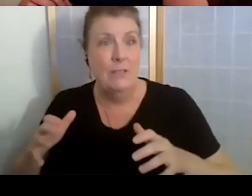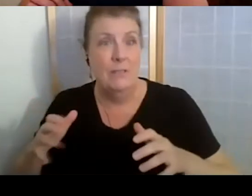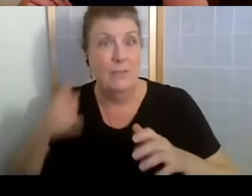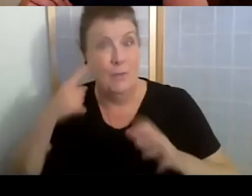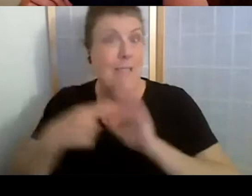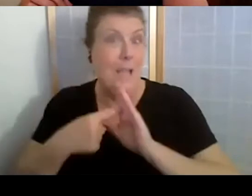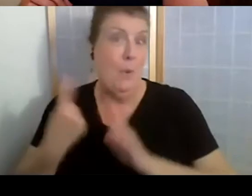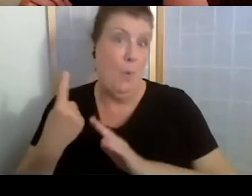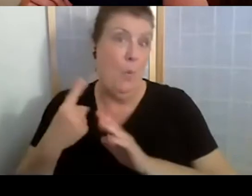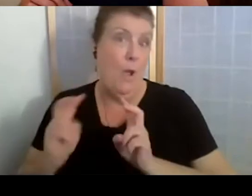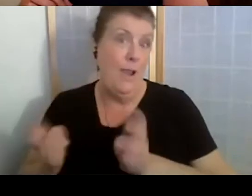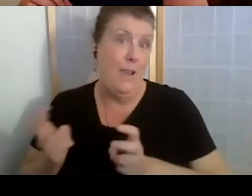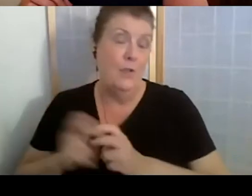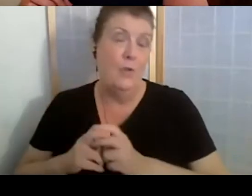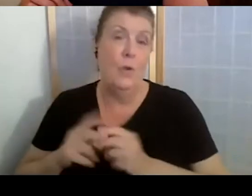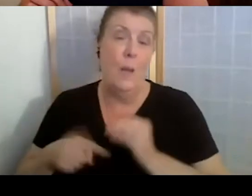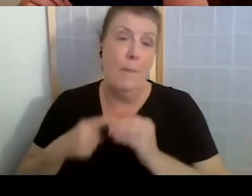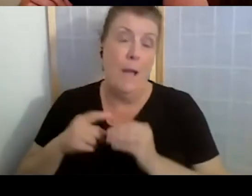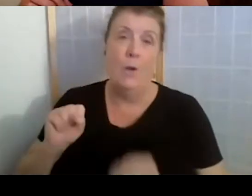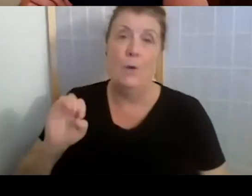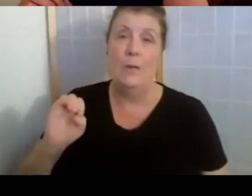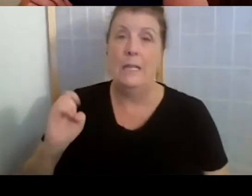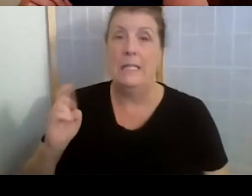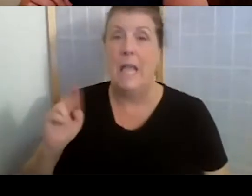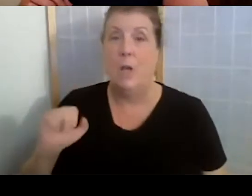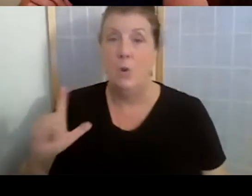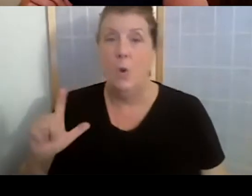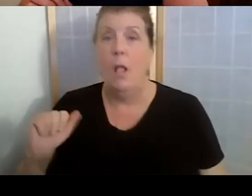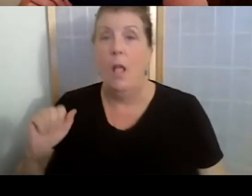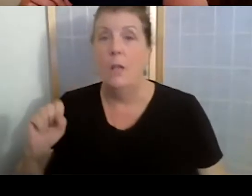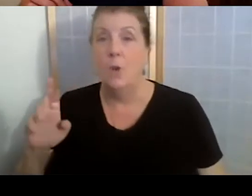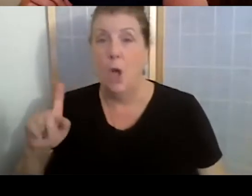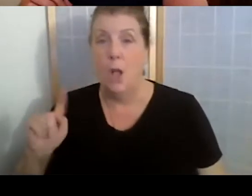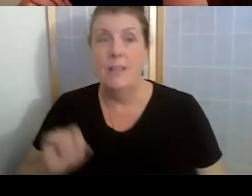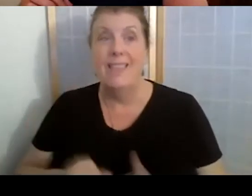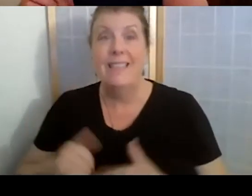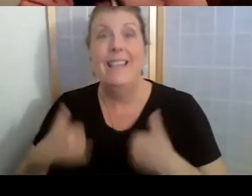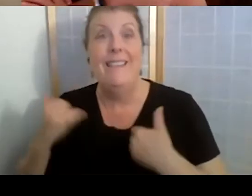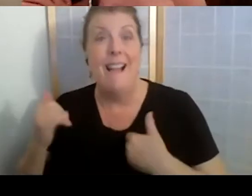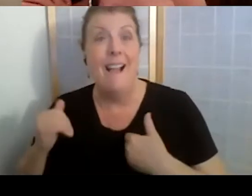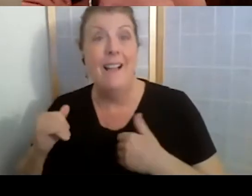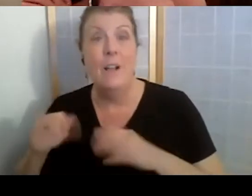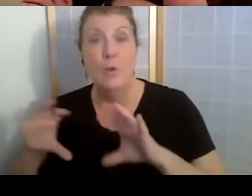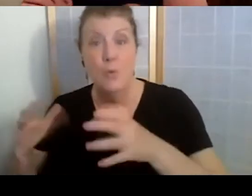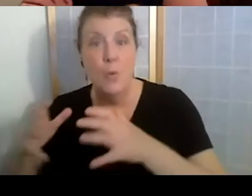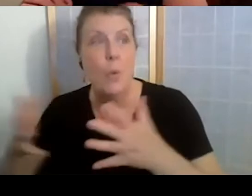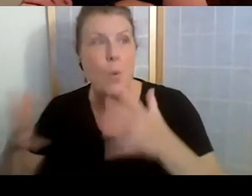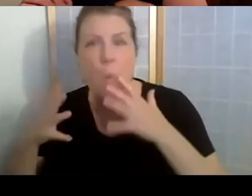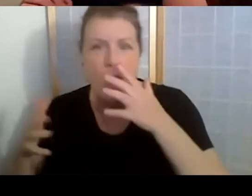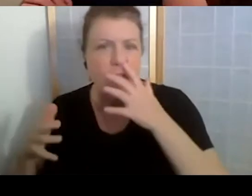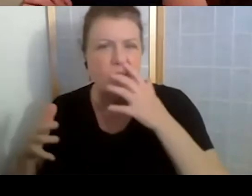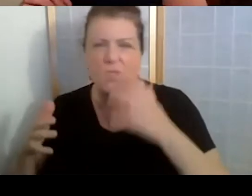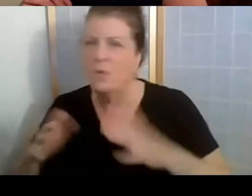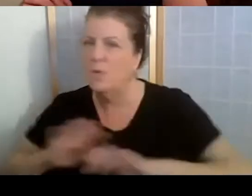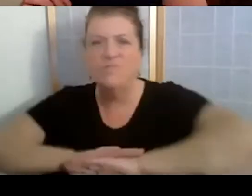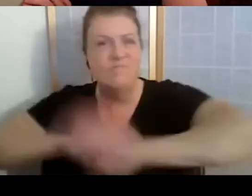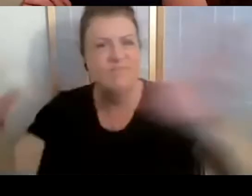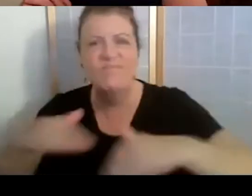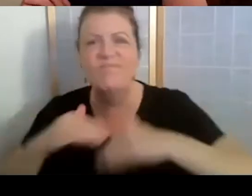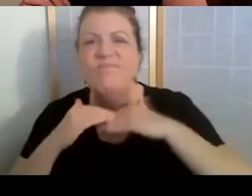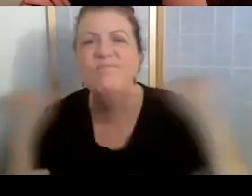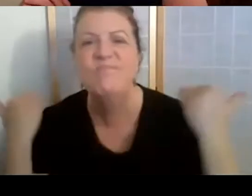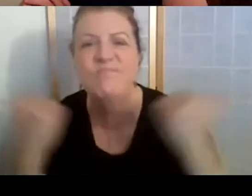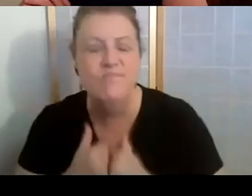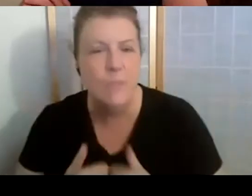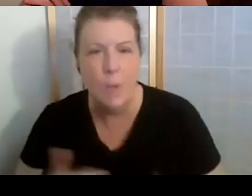wants to just like pull up all the furniture and find all the crap that's been hiding underneath there and pull